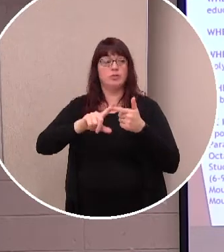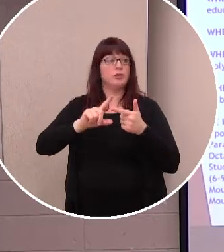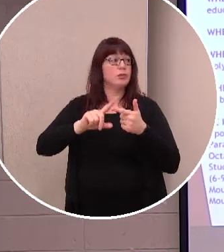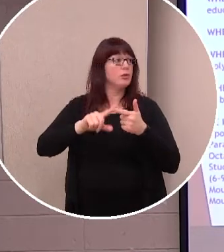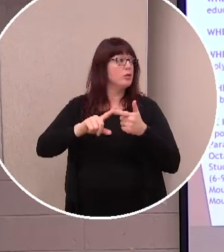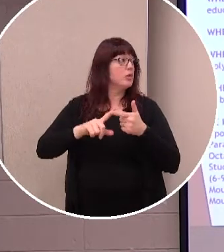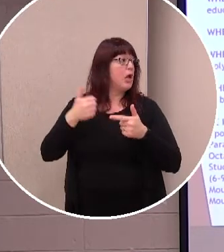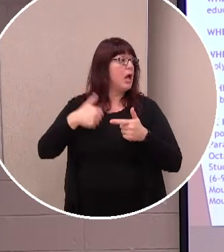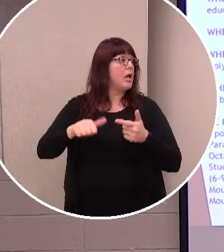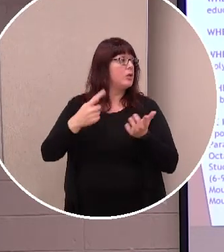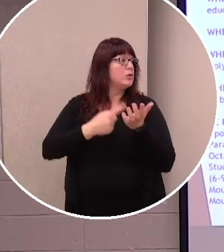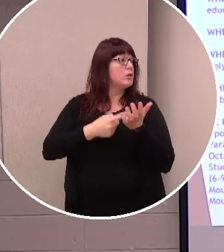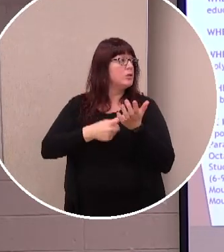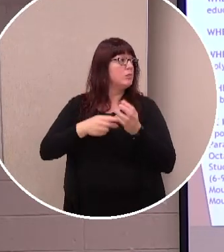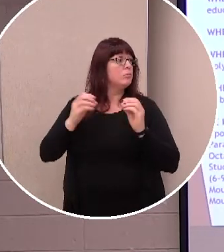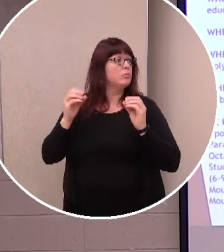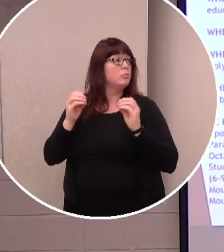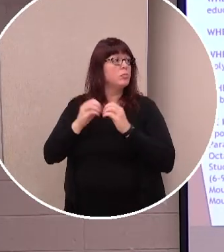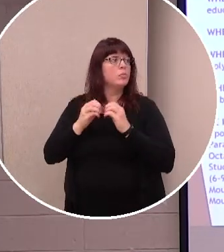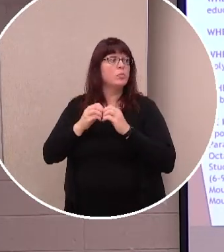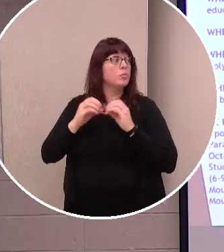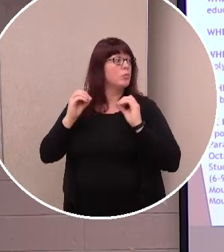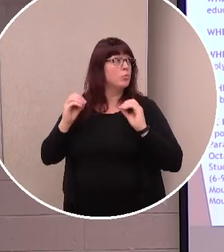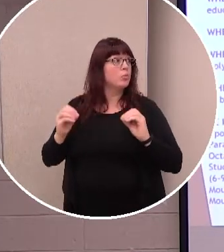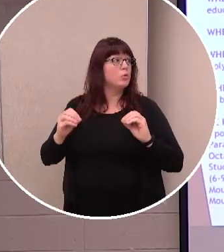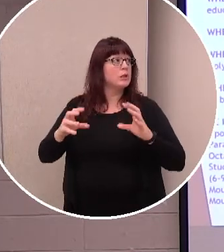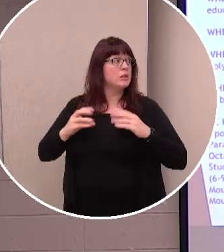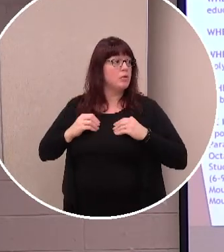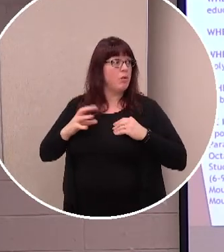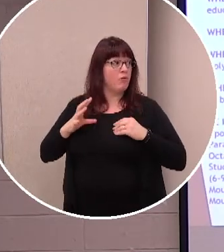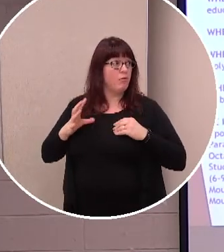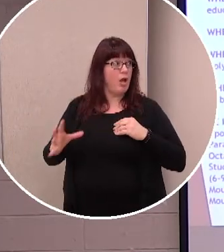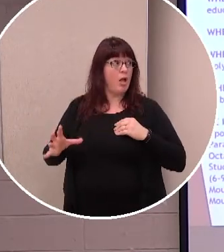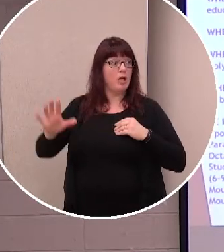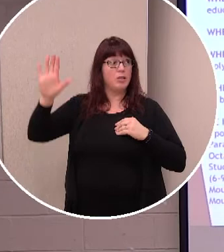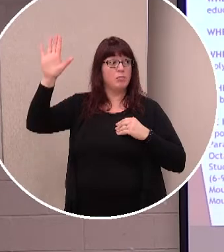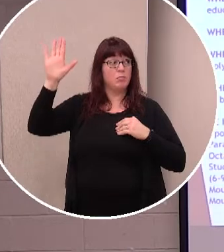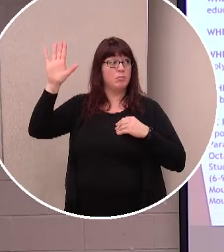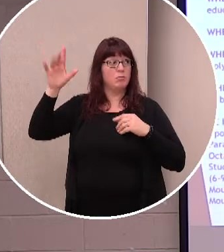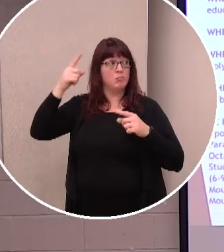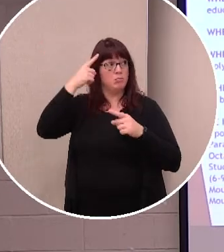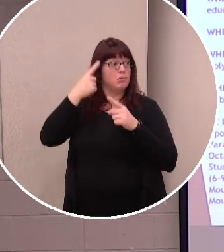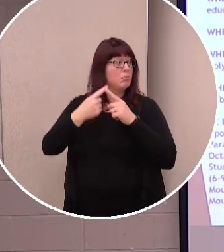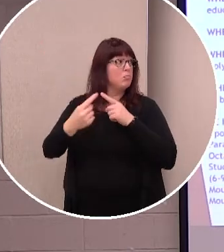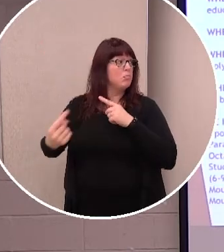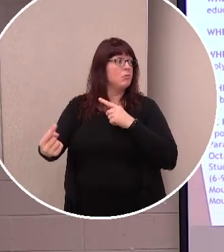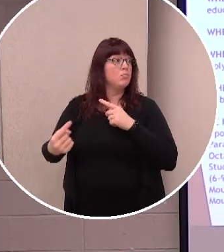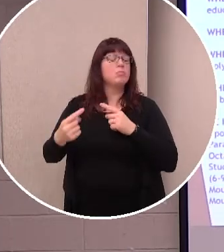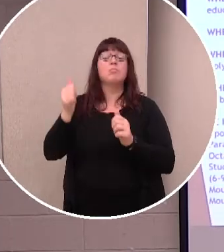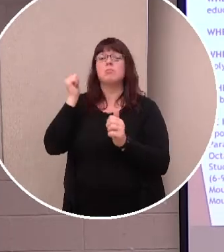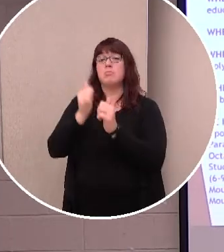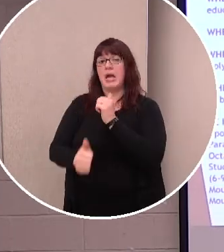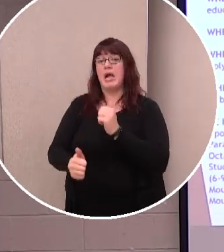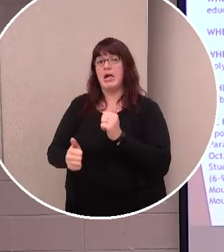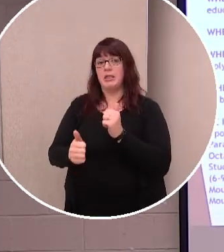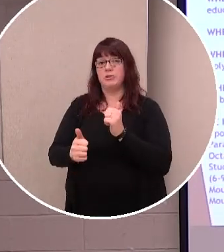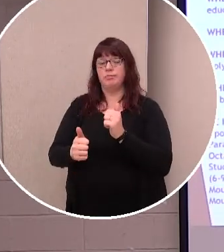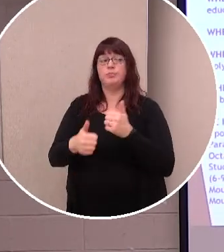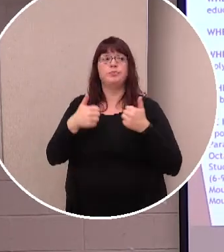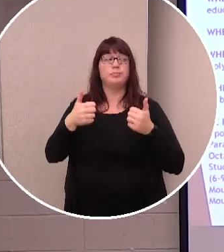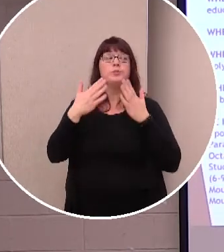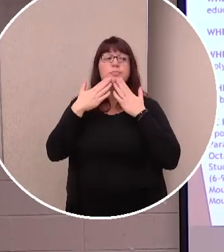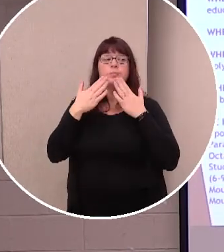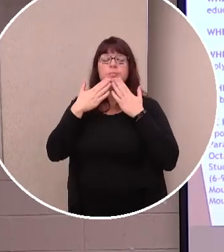Hearing and seeing none. All in favor of the motion? Those against? Motion carries. Thank you very much for